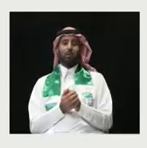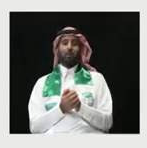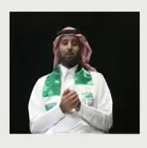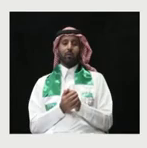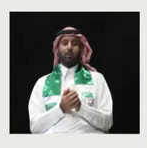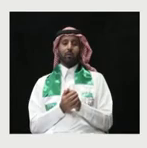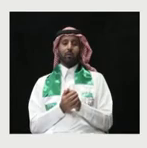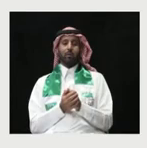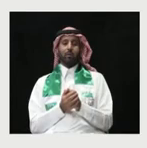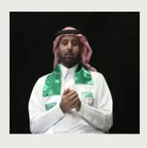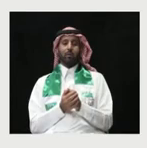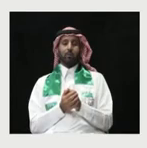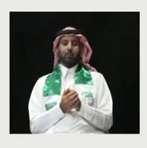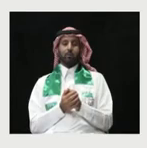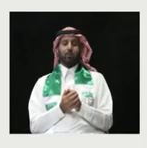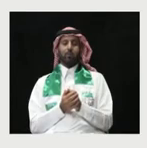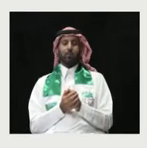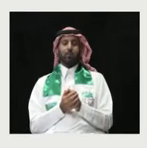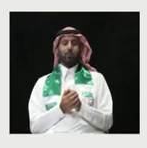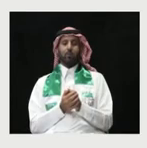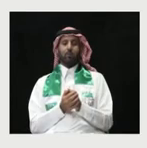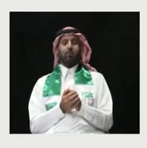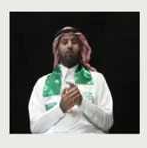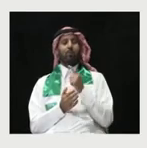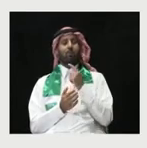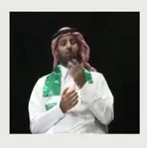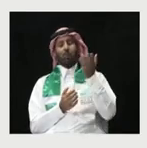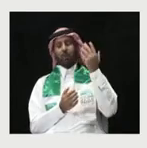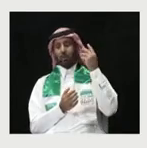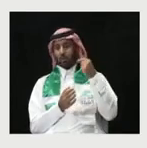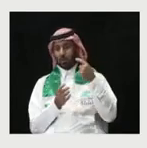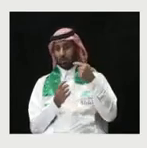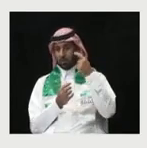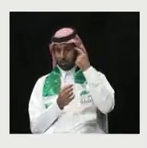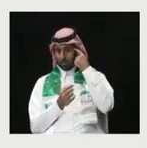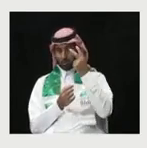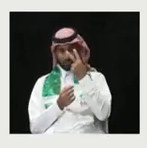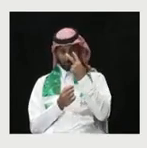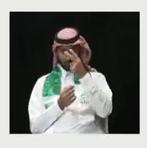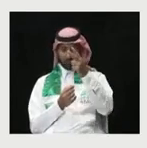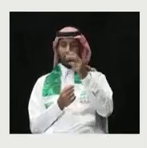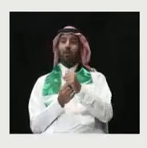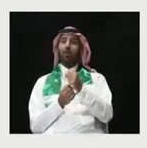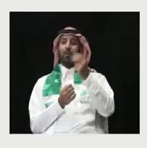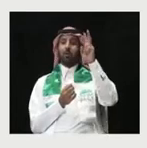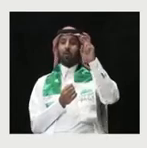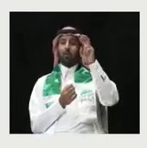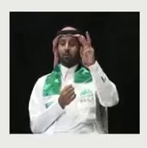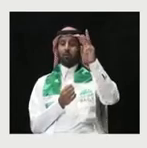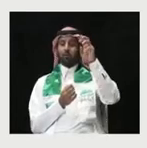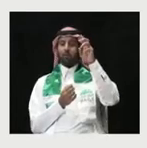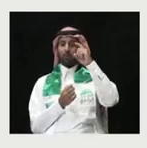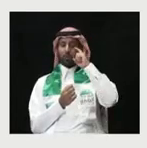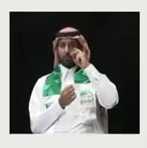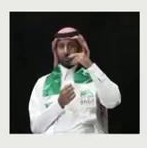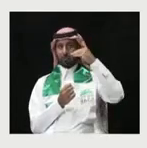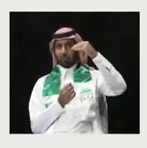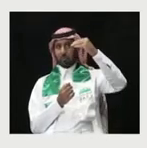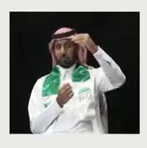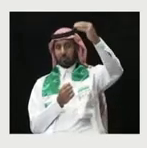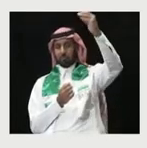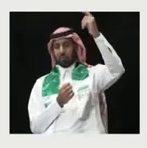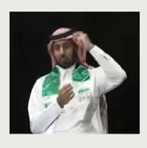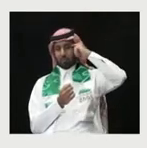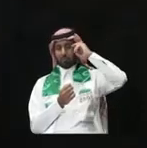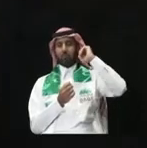The other one, which we have discussed yesterday, it was Vision 2030, and you have many